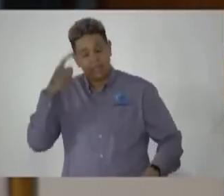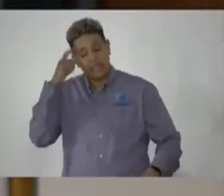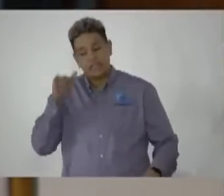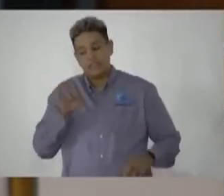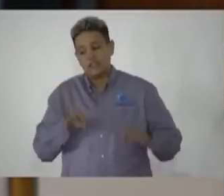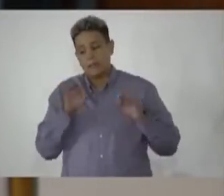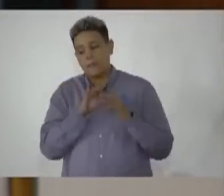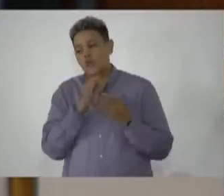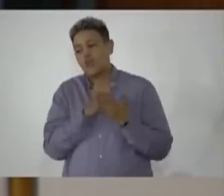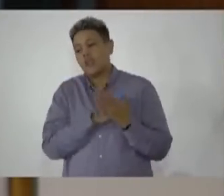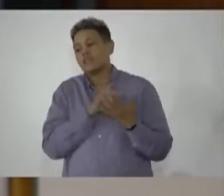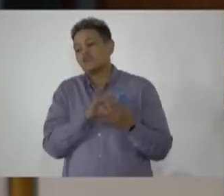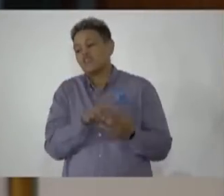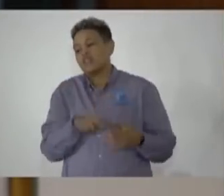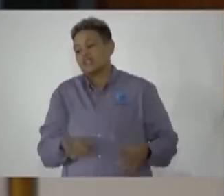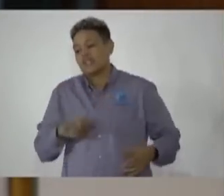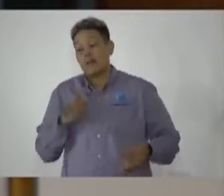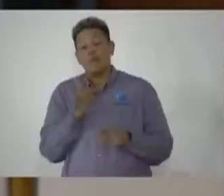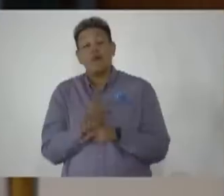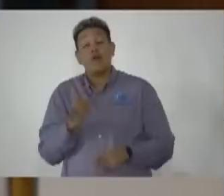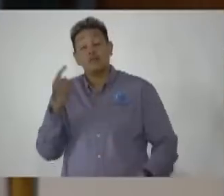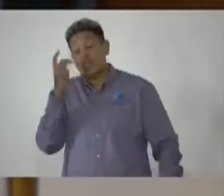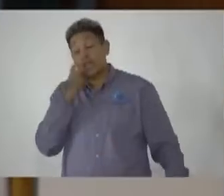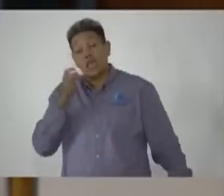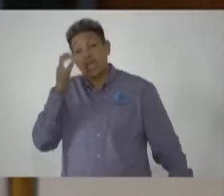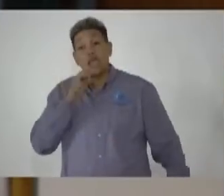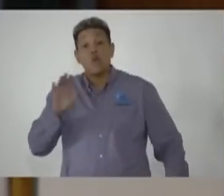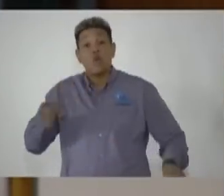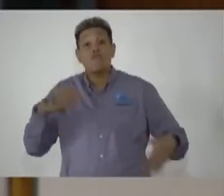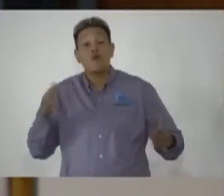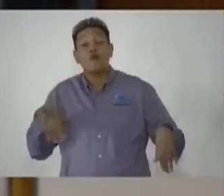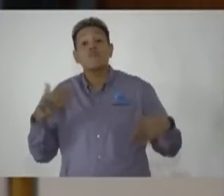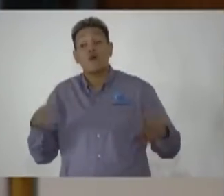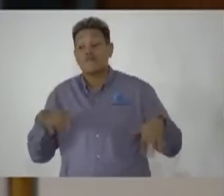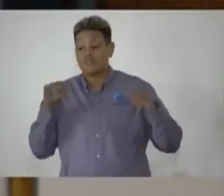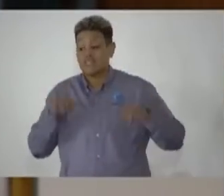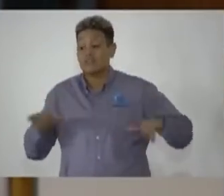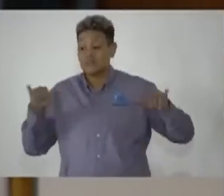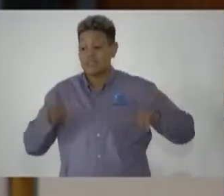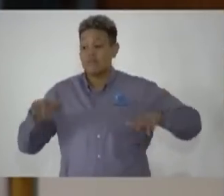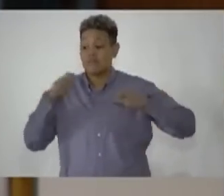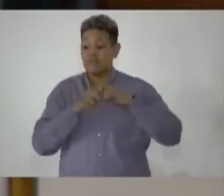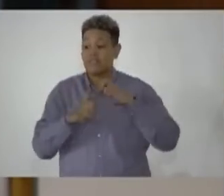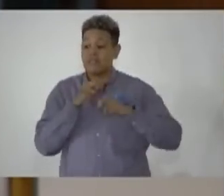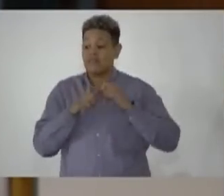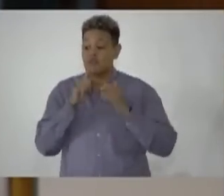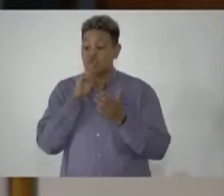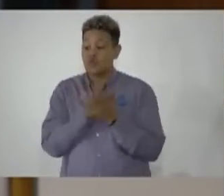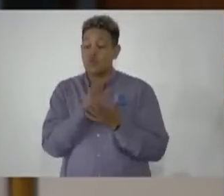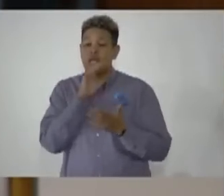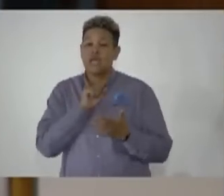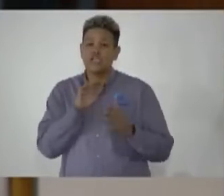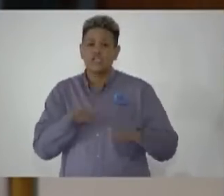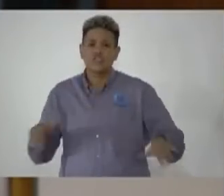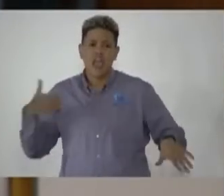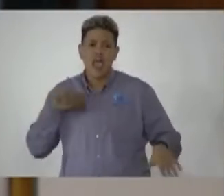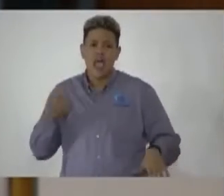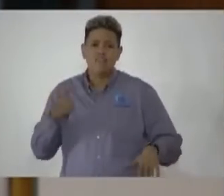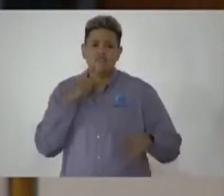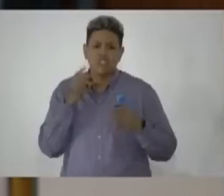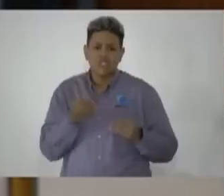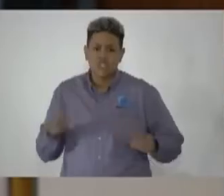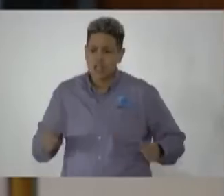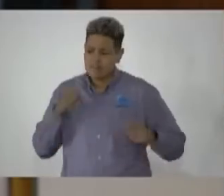from this. I'm constantly hearing about the difficulties that school-age children are having